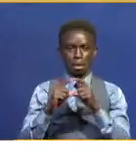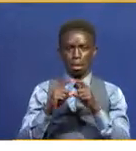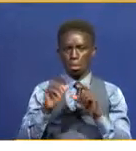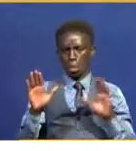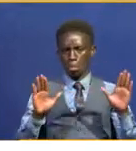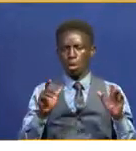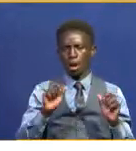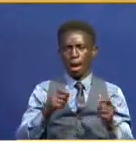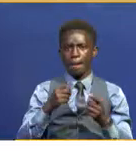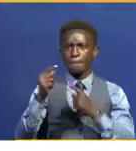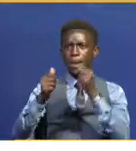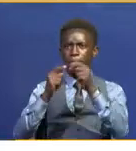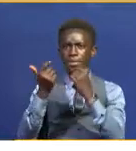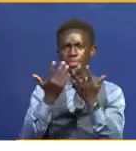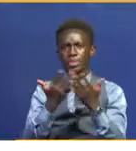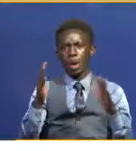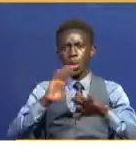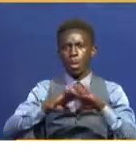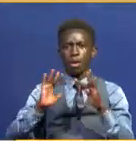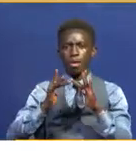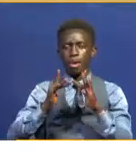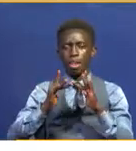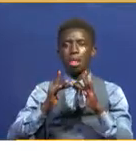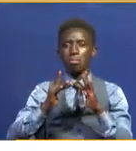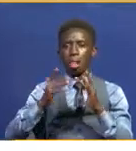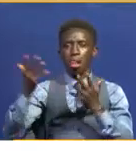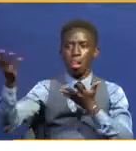and then they come to you.